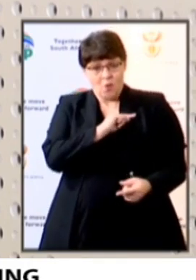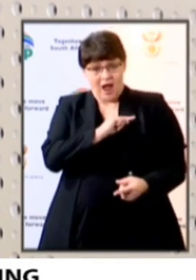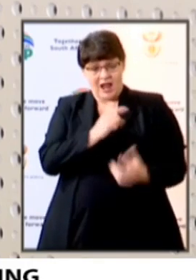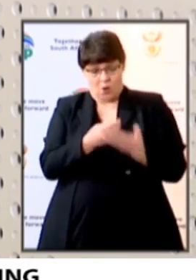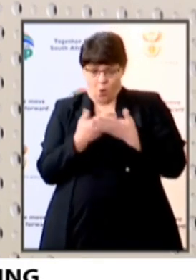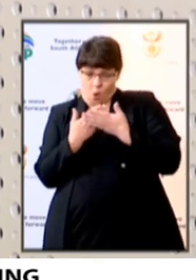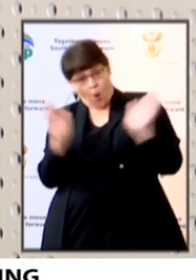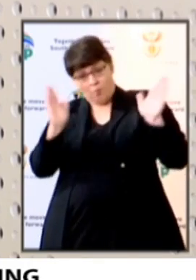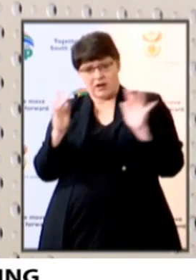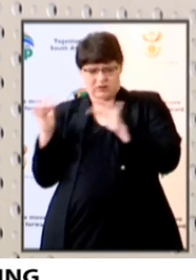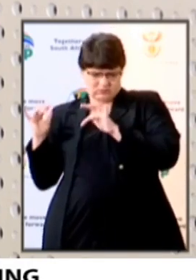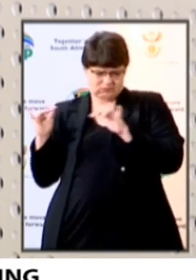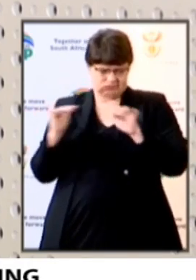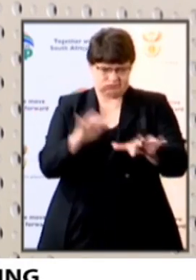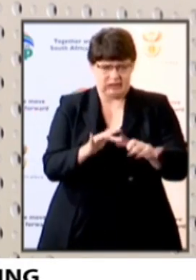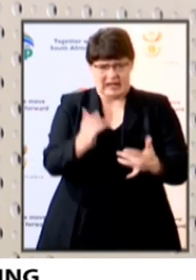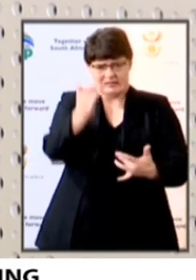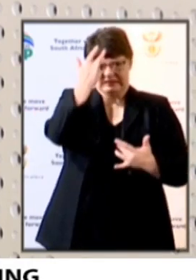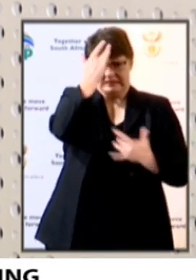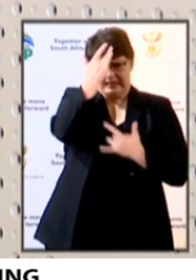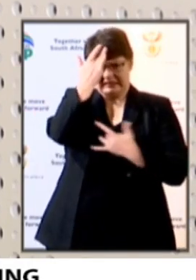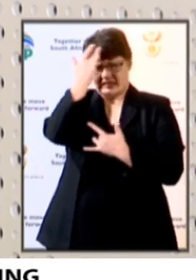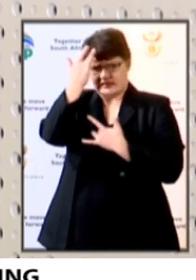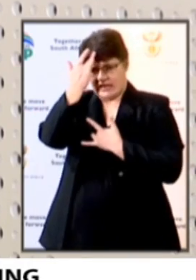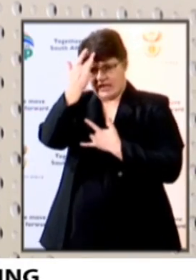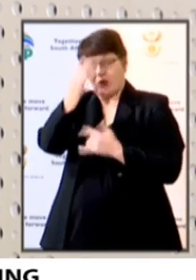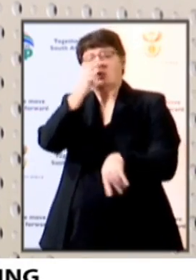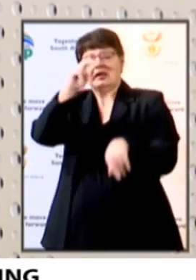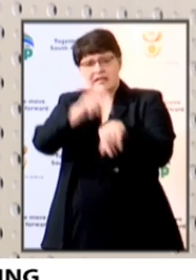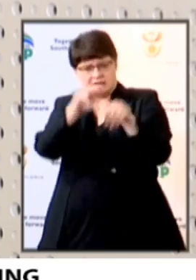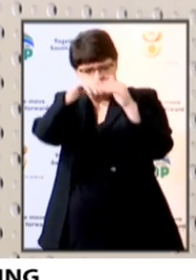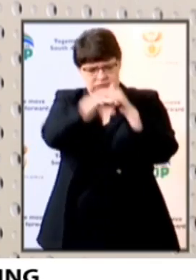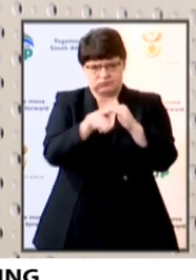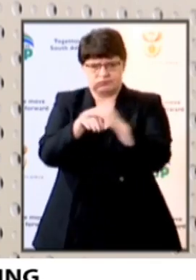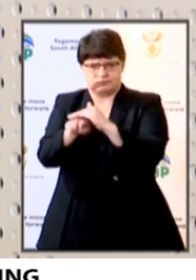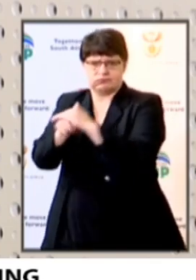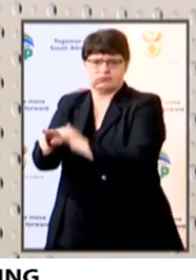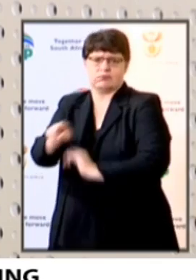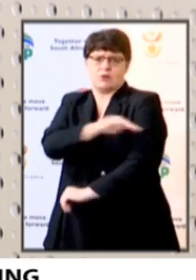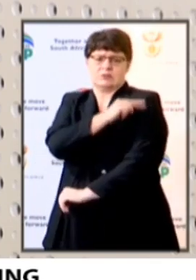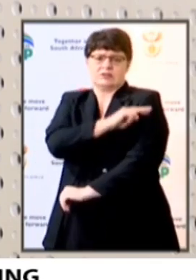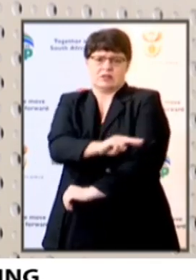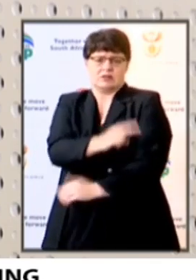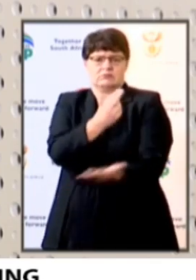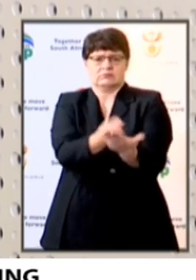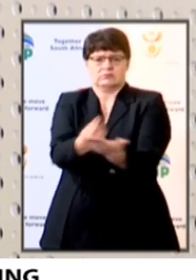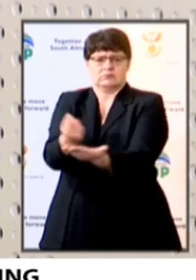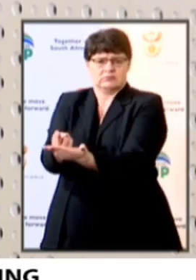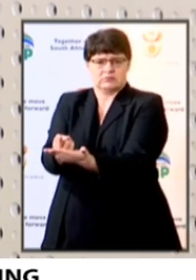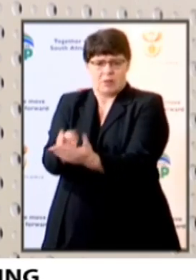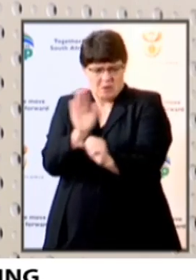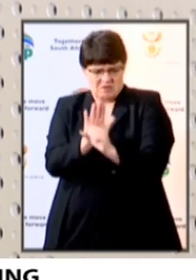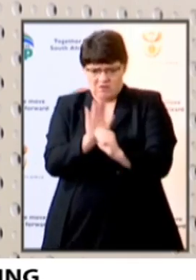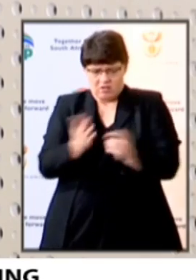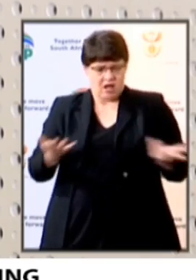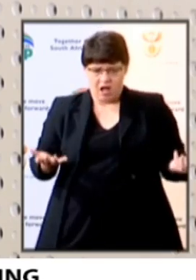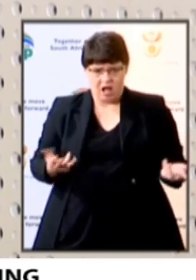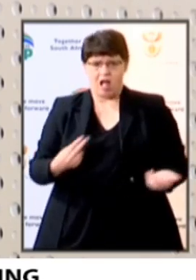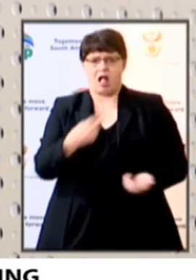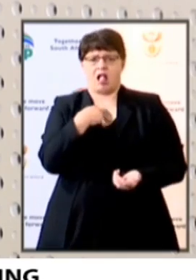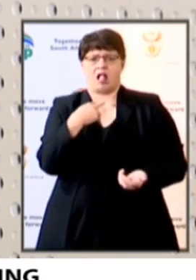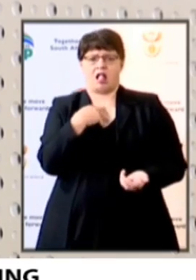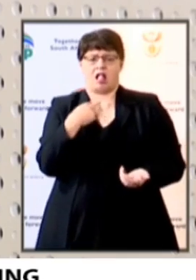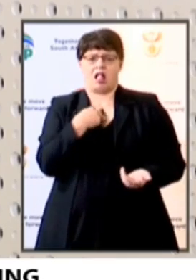time, there'll be more people who need hospitals at the same time, and there'll be even more people who will